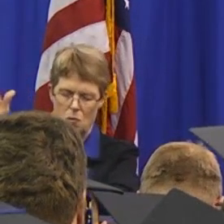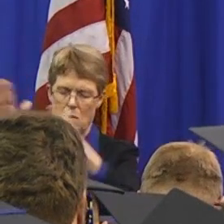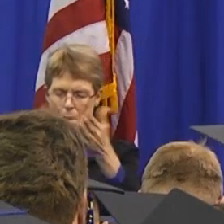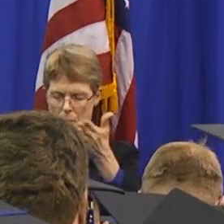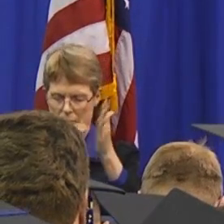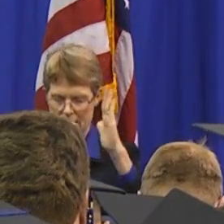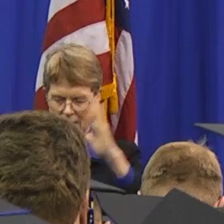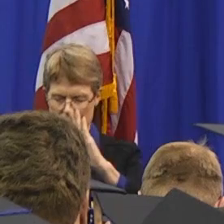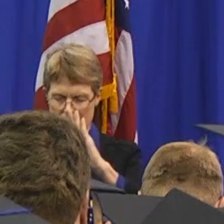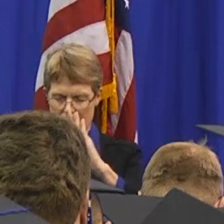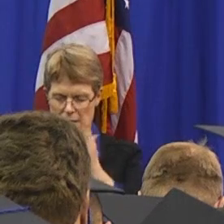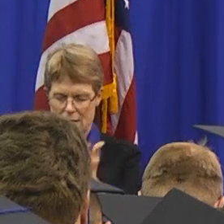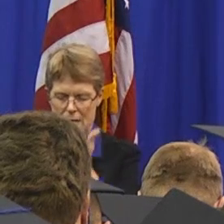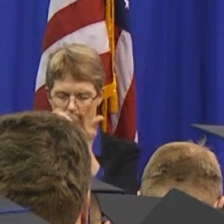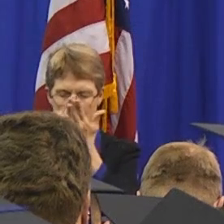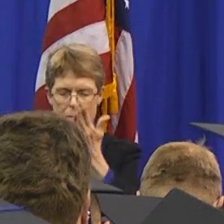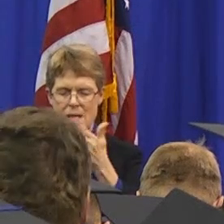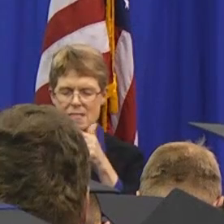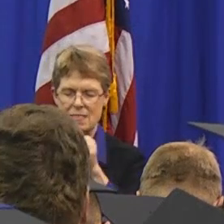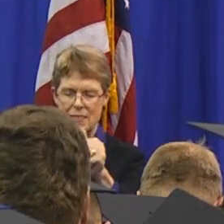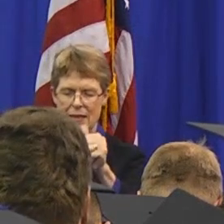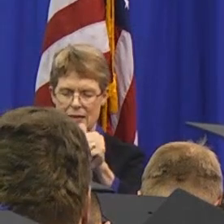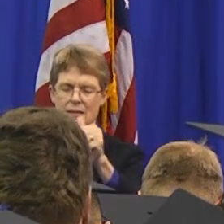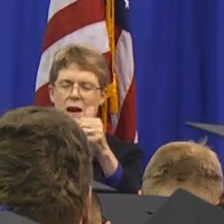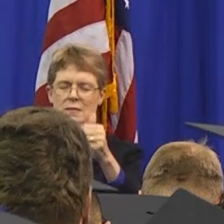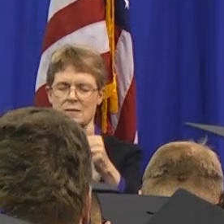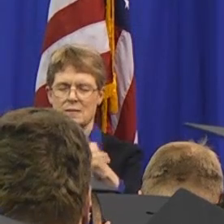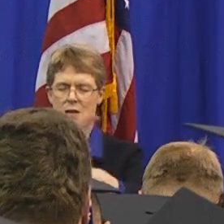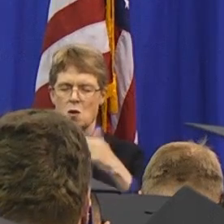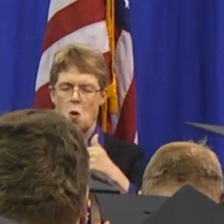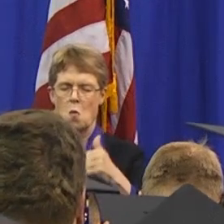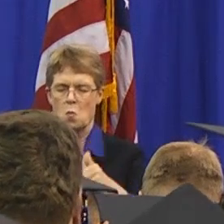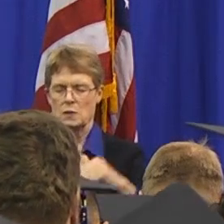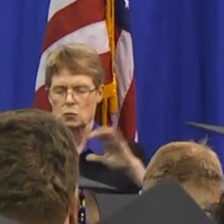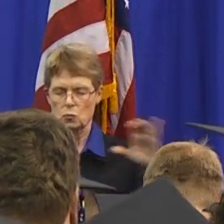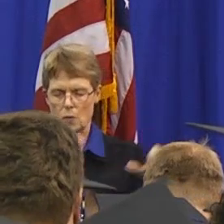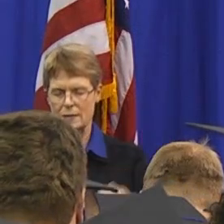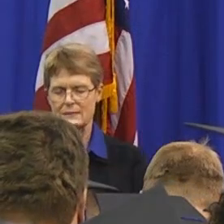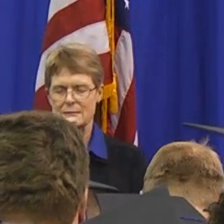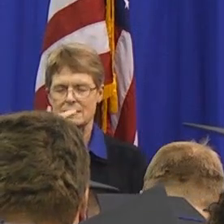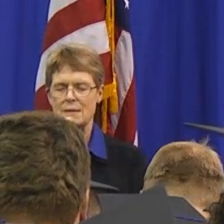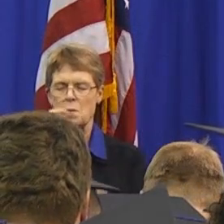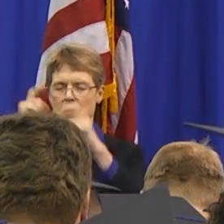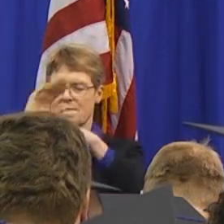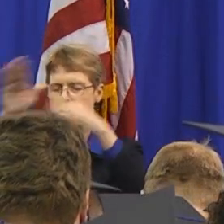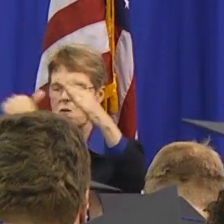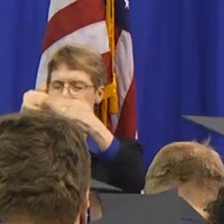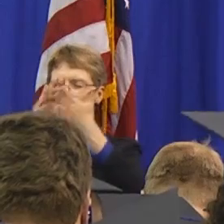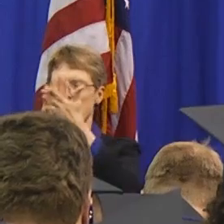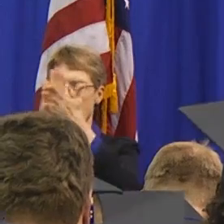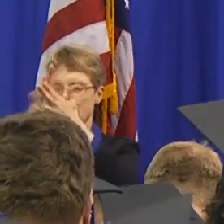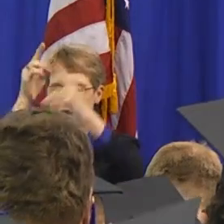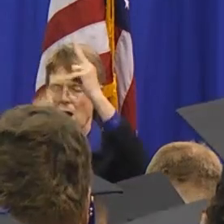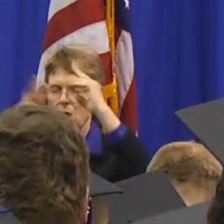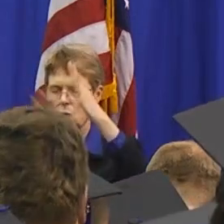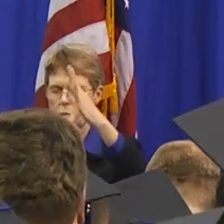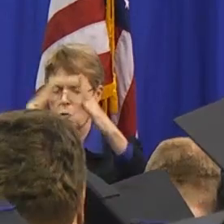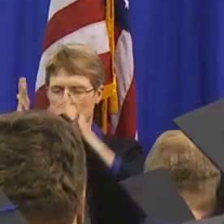that you lead, guide, and direct us in all we do and say. Father, we give you all the praise, honor, and glory. In Jesus' name, amen.